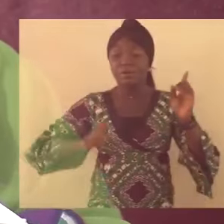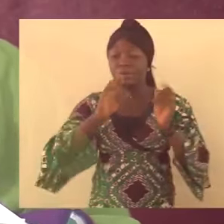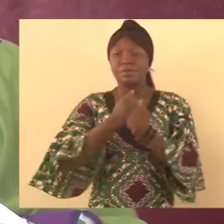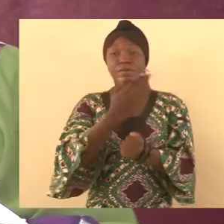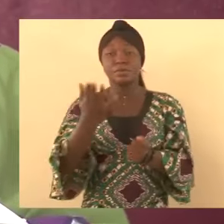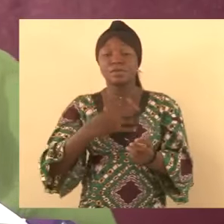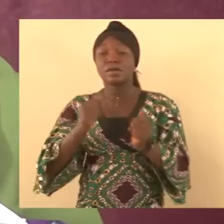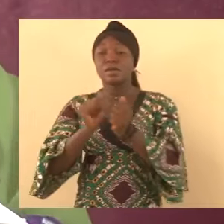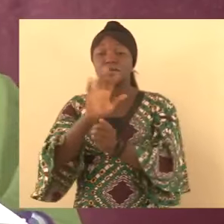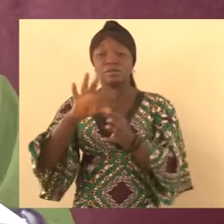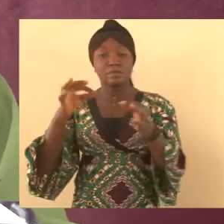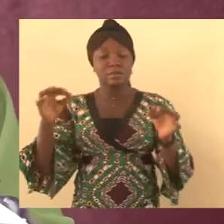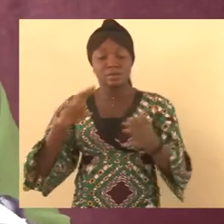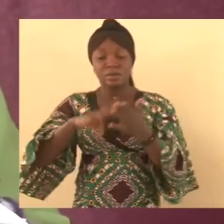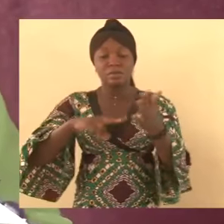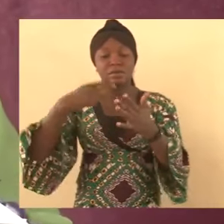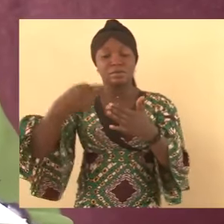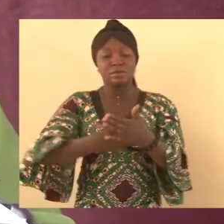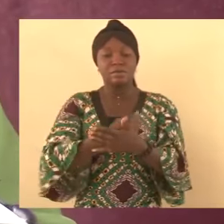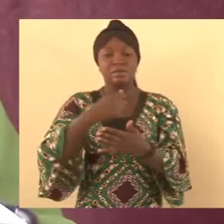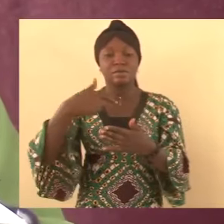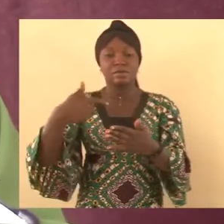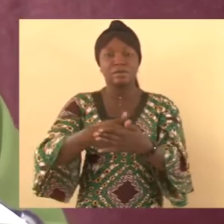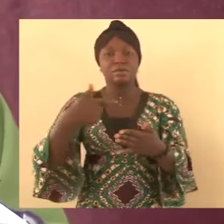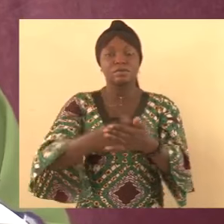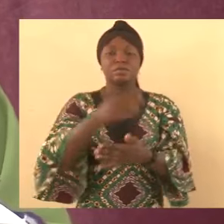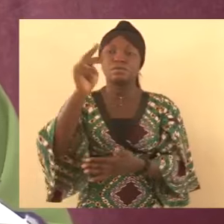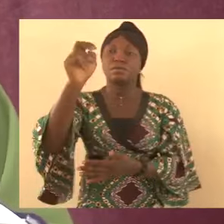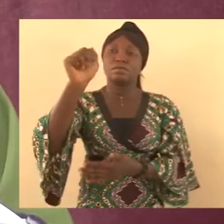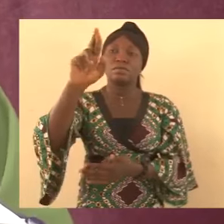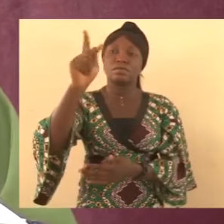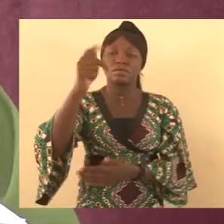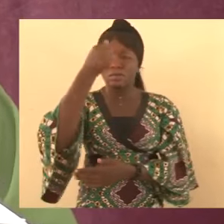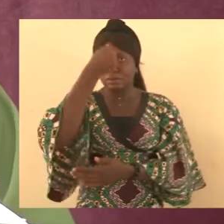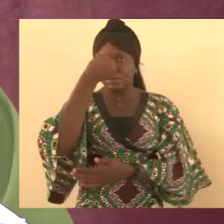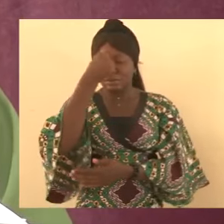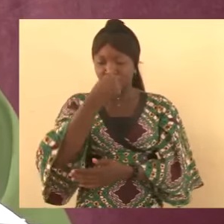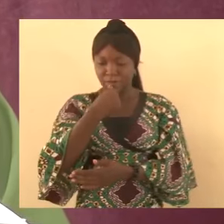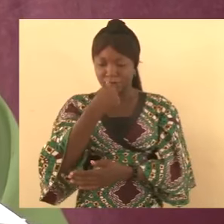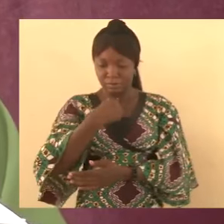The Lord be with you. And with a reading from the Holy Gospel according to Mark.